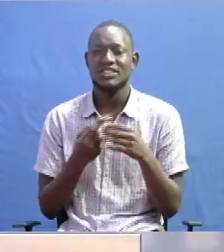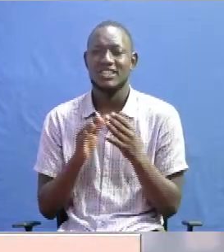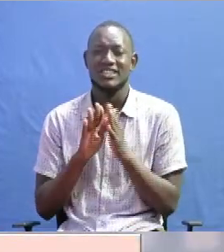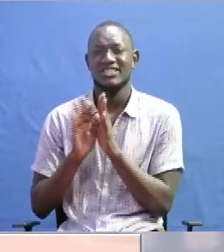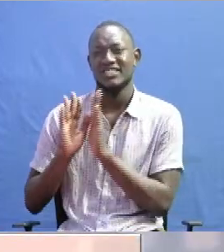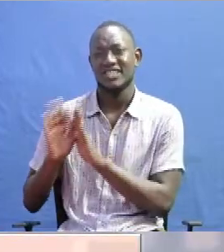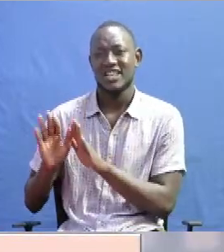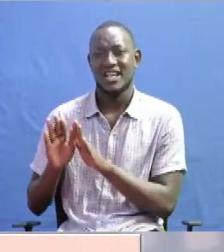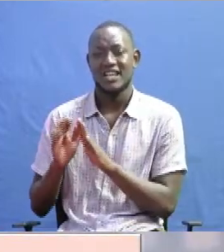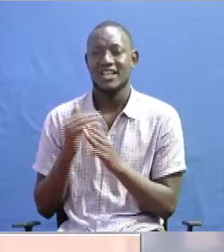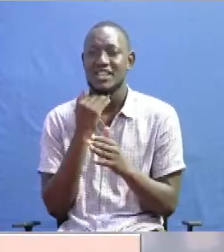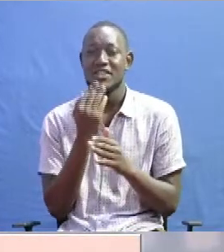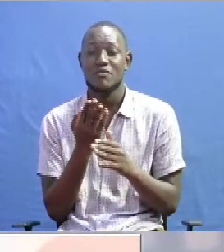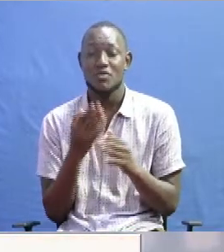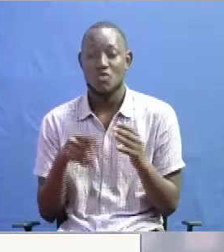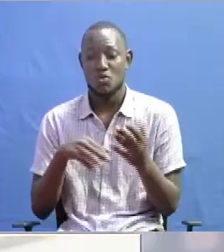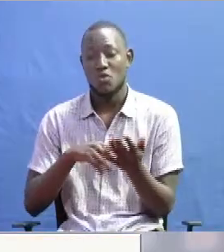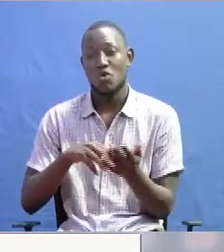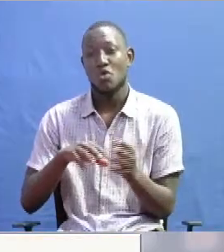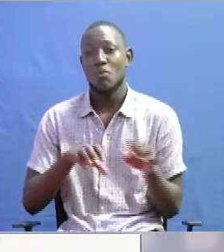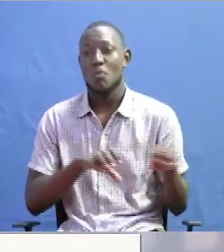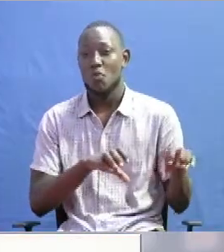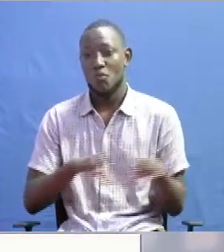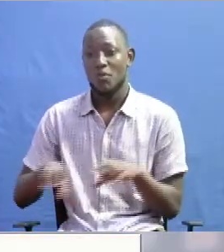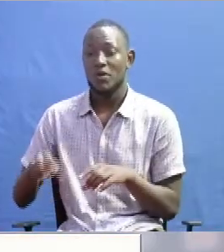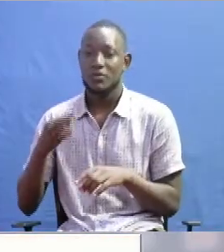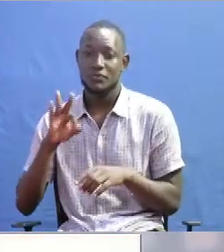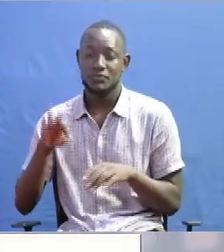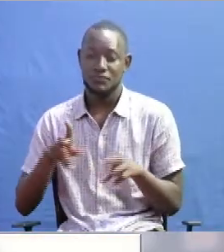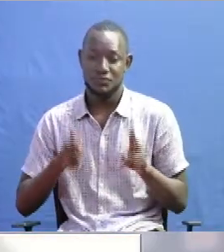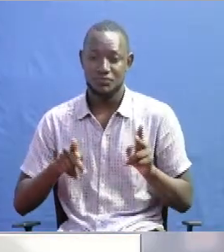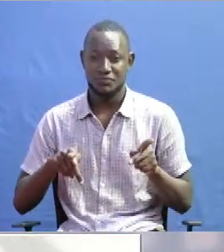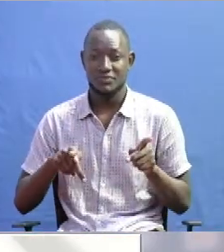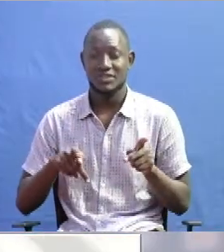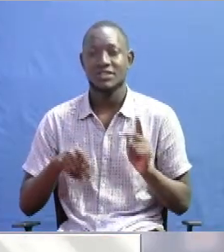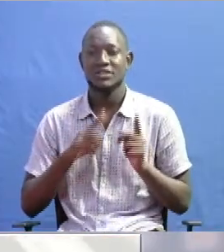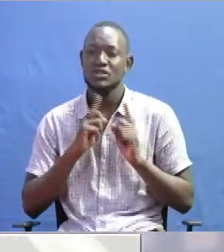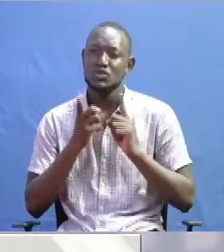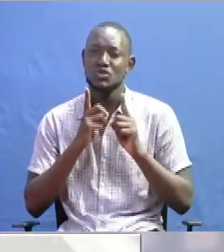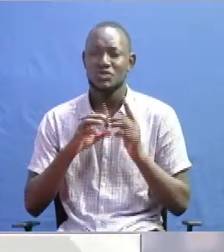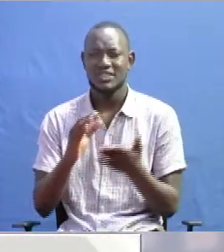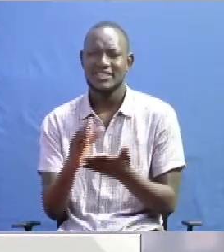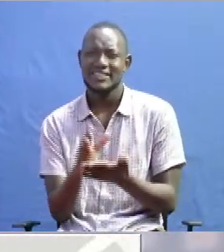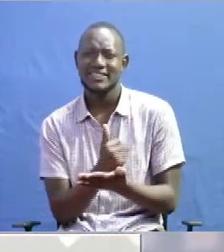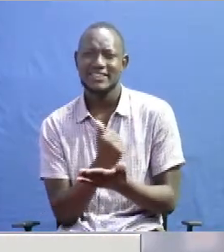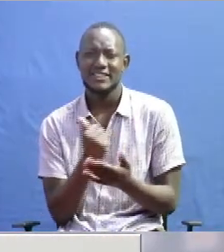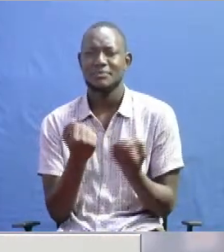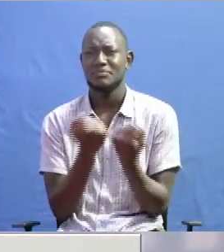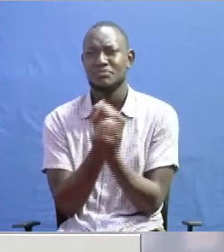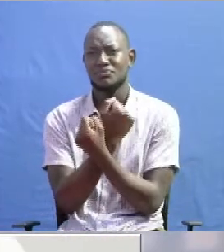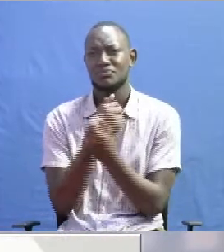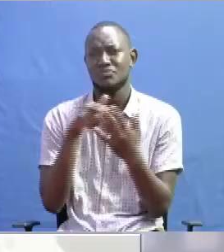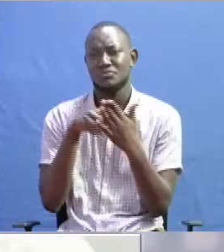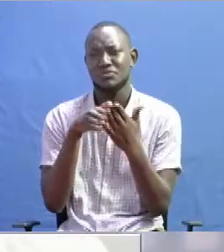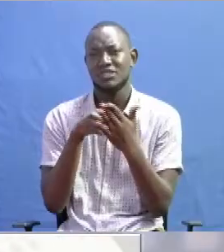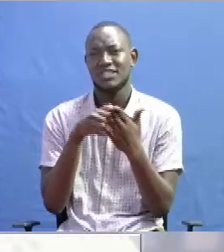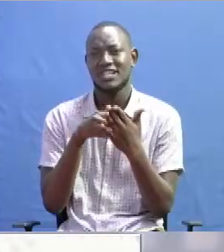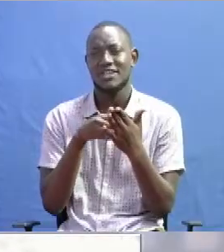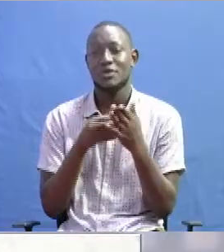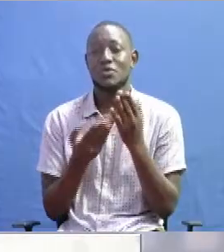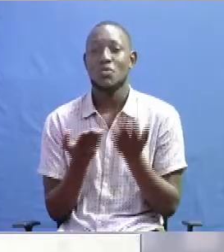freedom and movement of people. So let's talk about some of the restrictions under this treaty and the circumstances